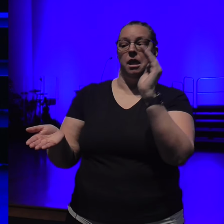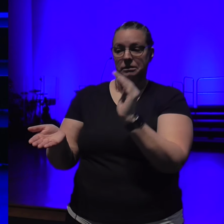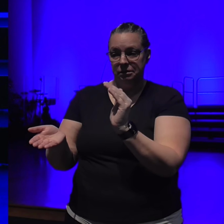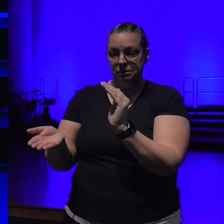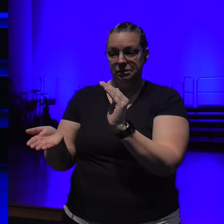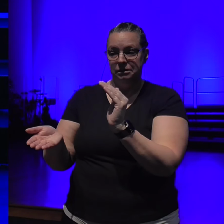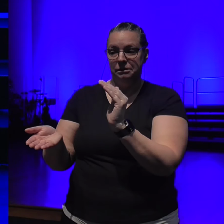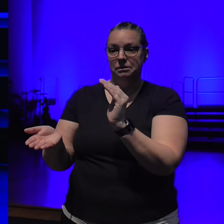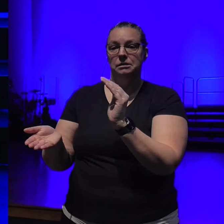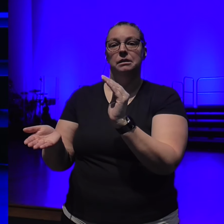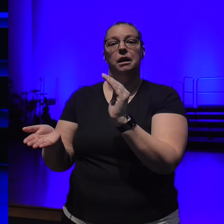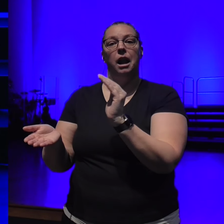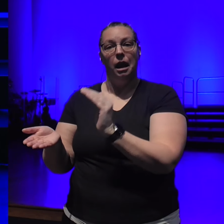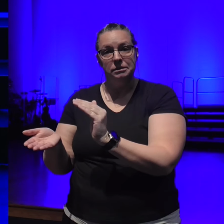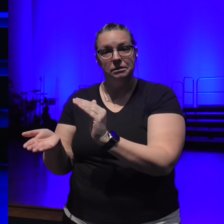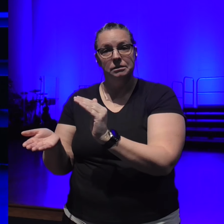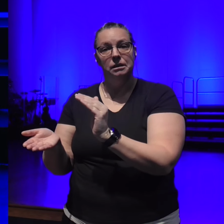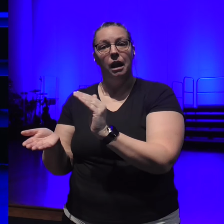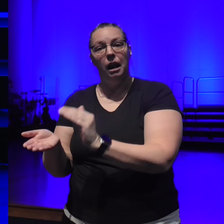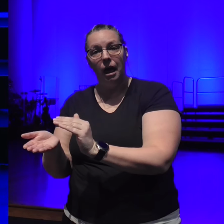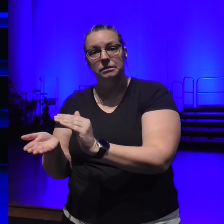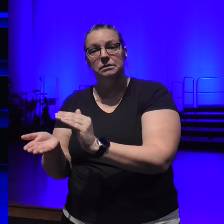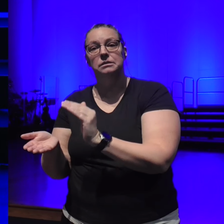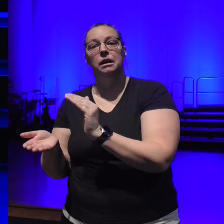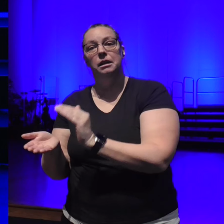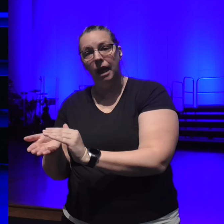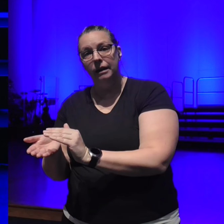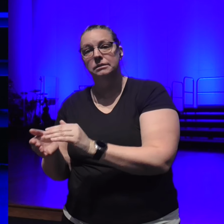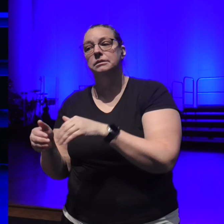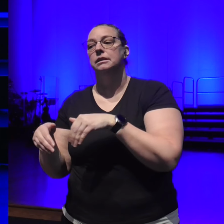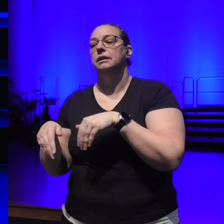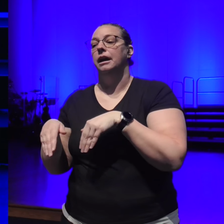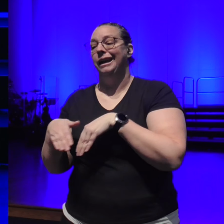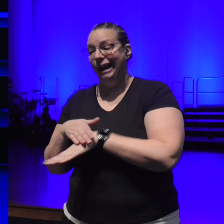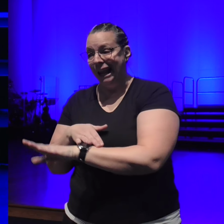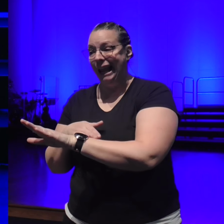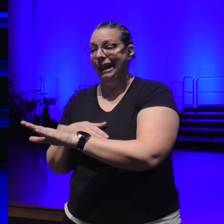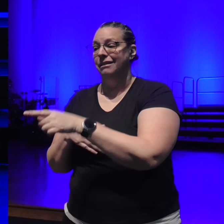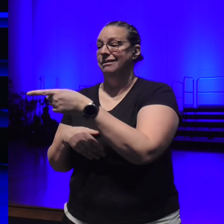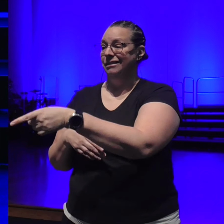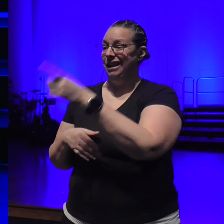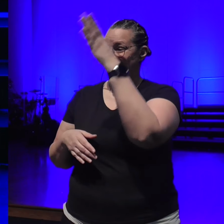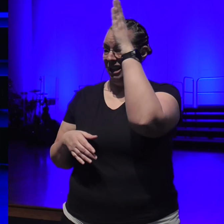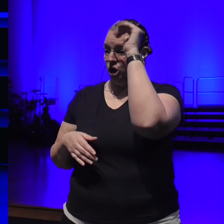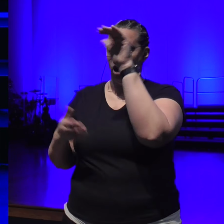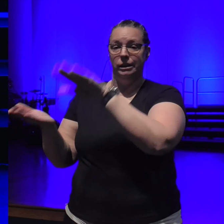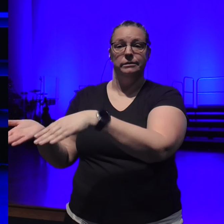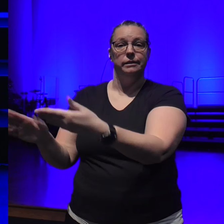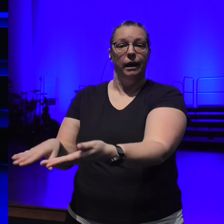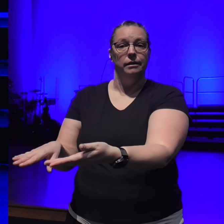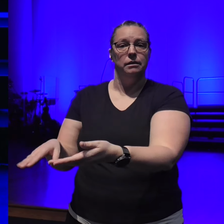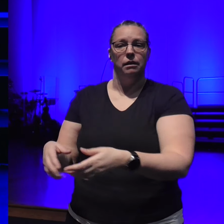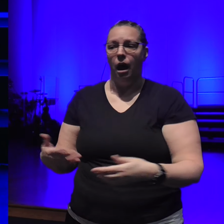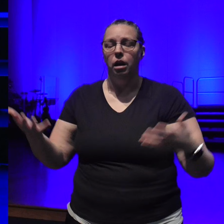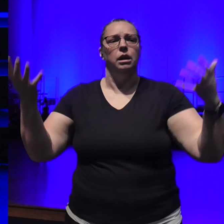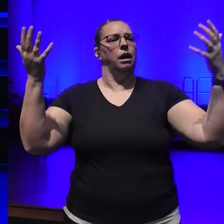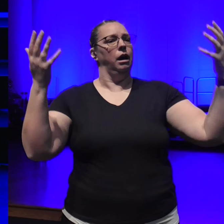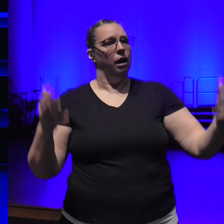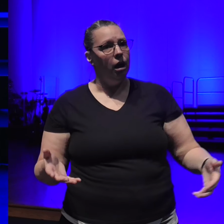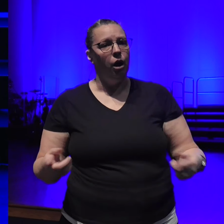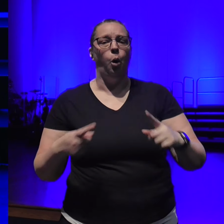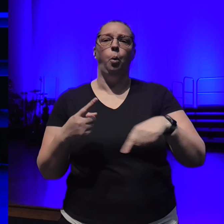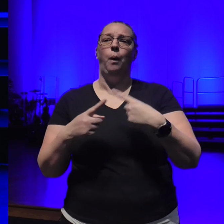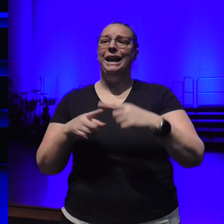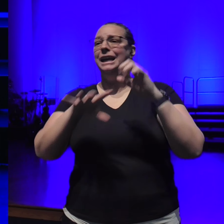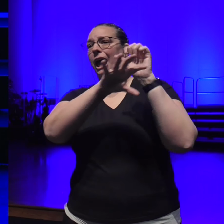barley. And this continues on until one day he walks into the barn, and the donkey is dead. And Nasruddin exclaims, just when he